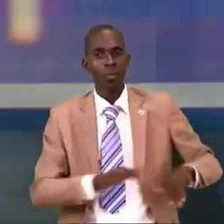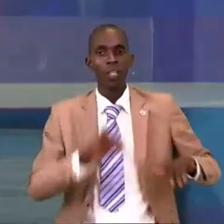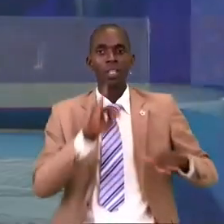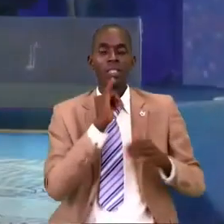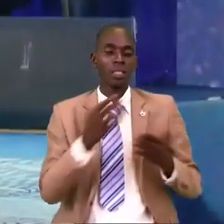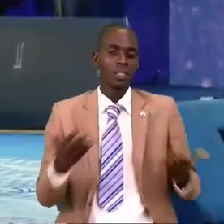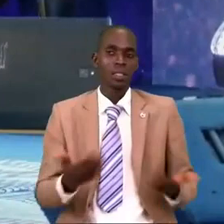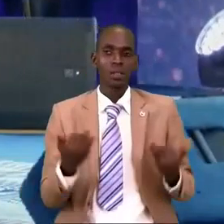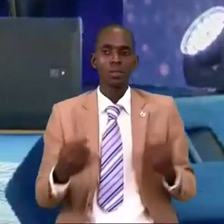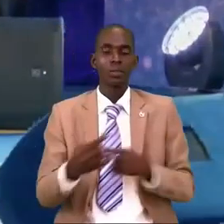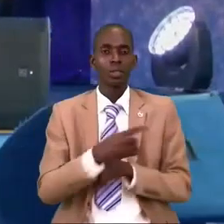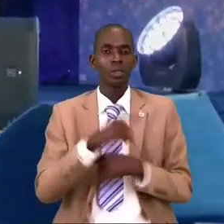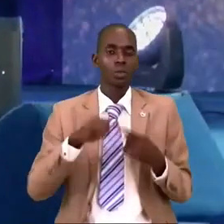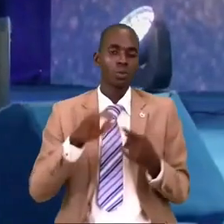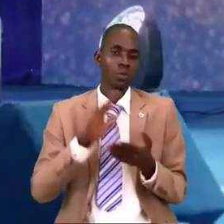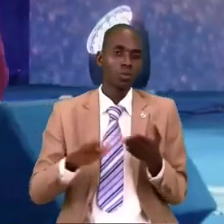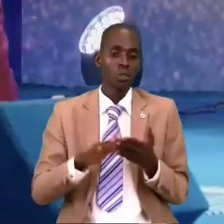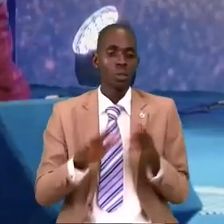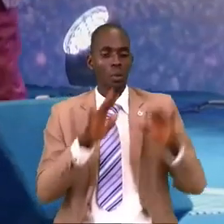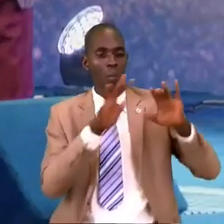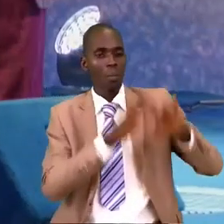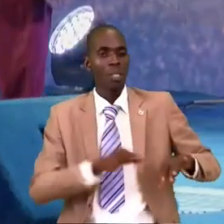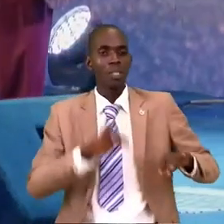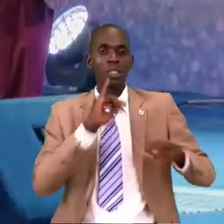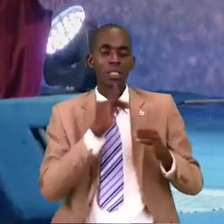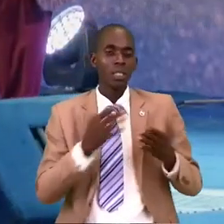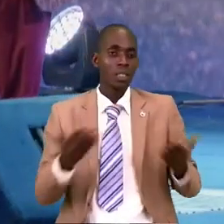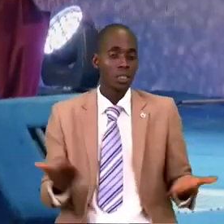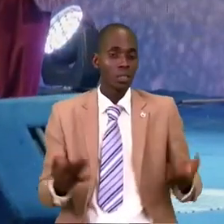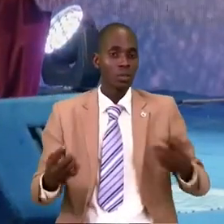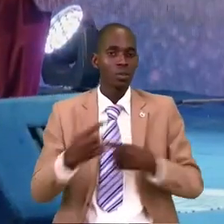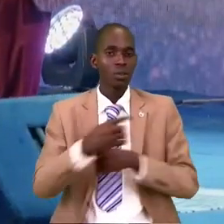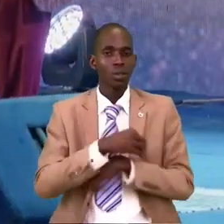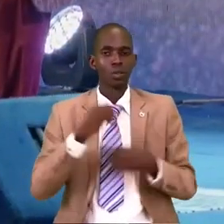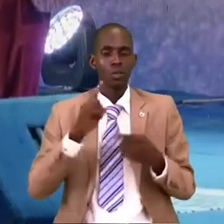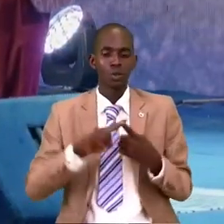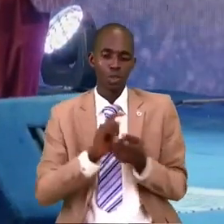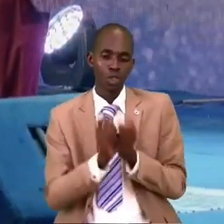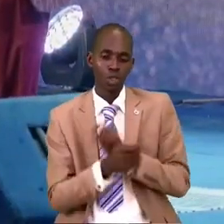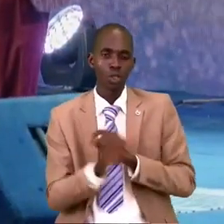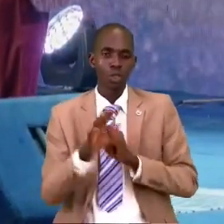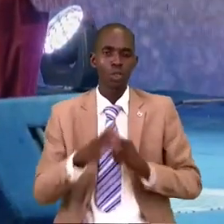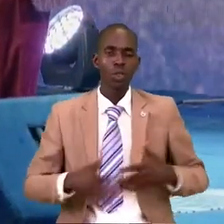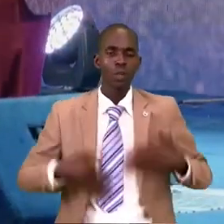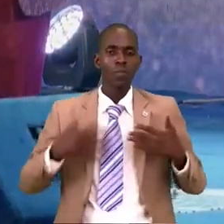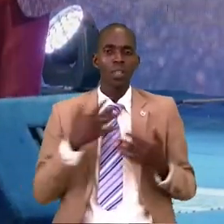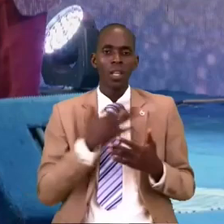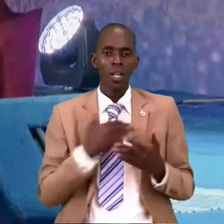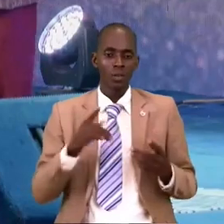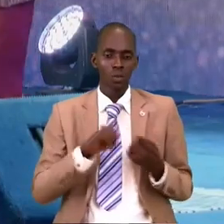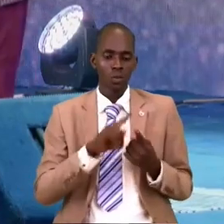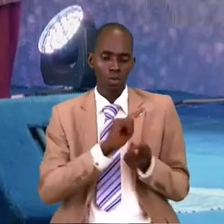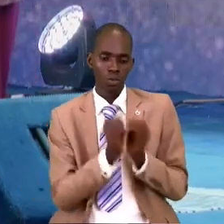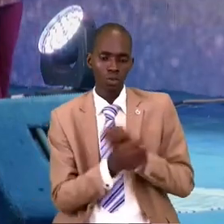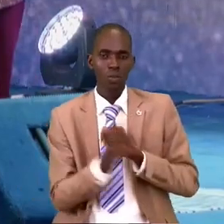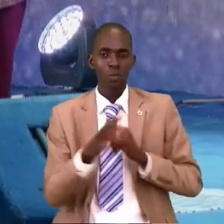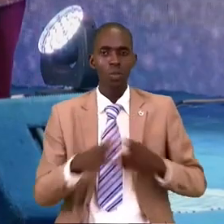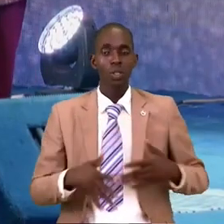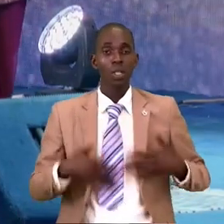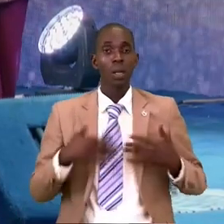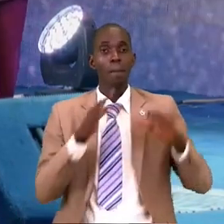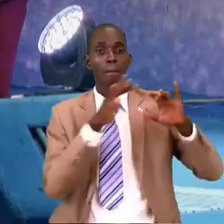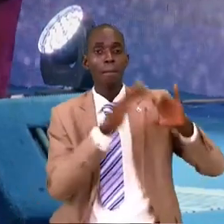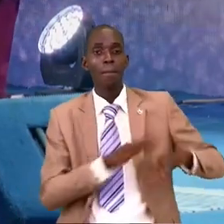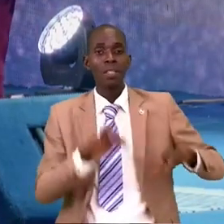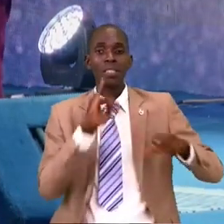your life. Mercy is here today to turn everything around for the better. And as